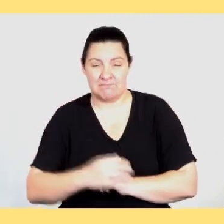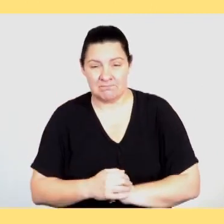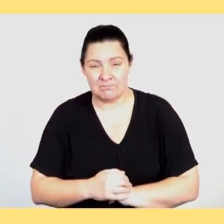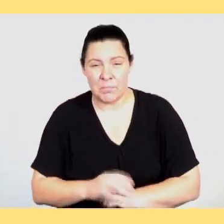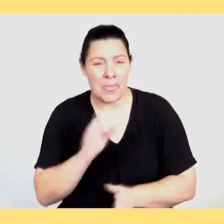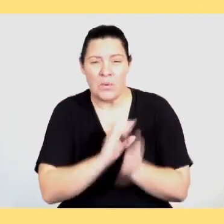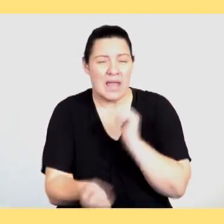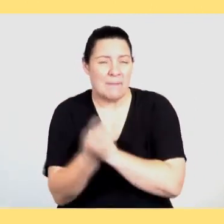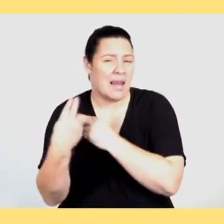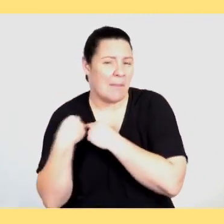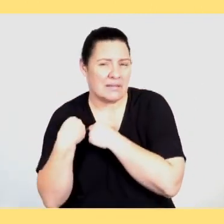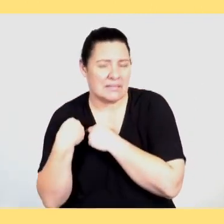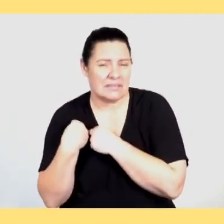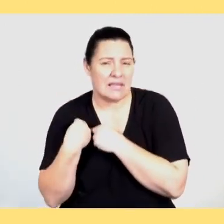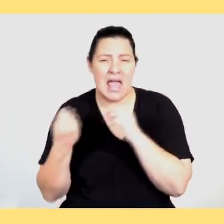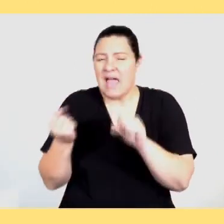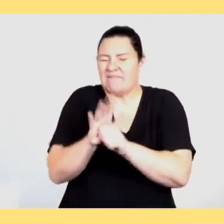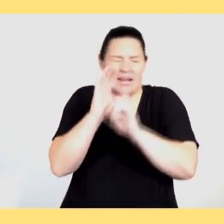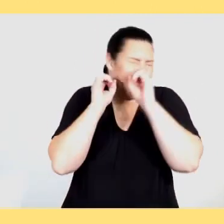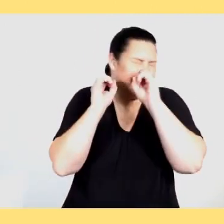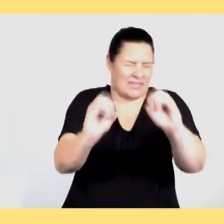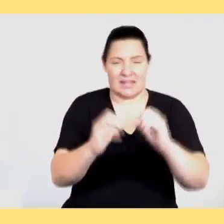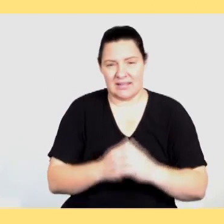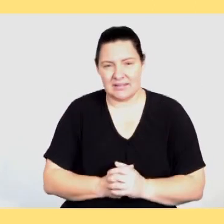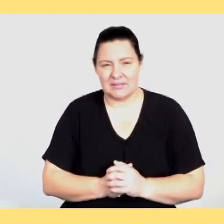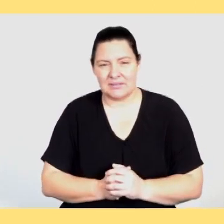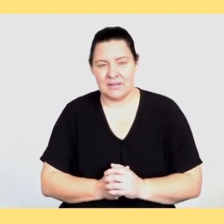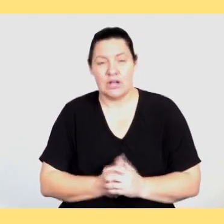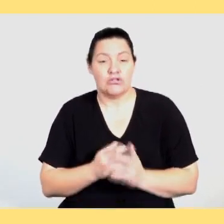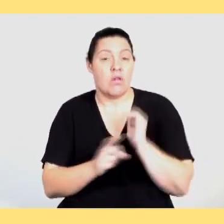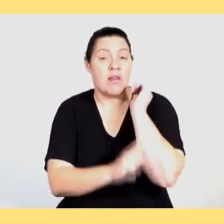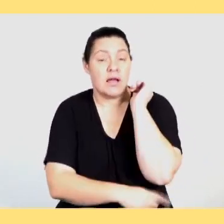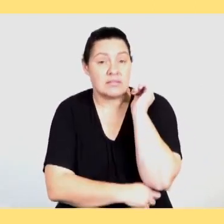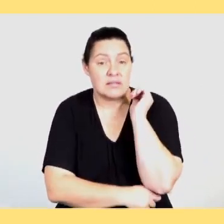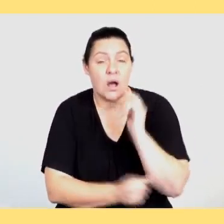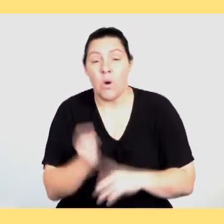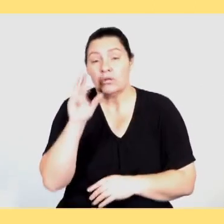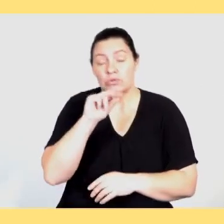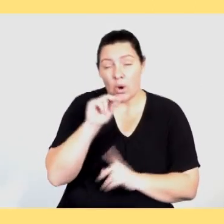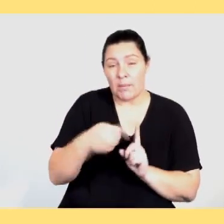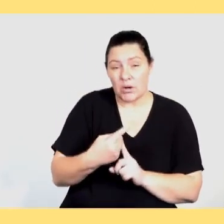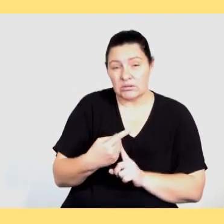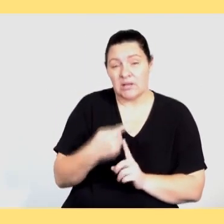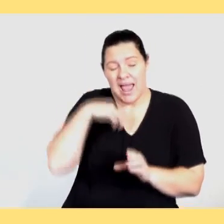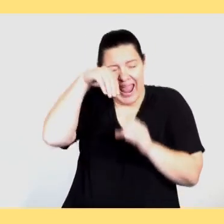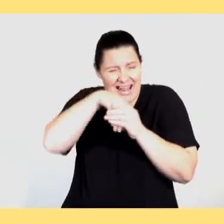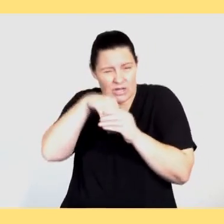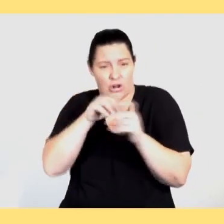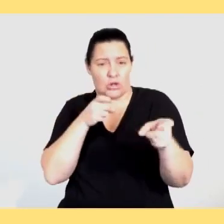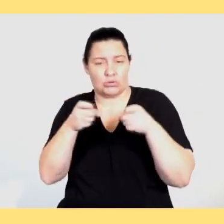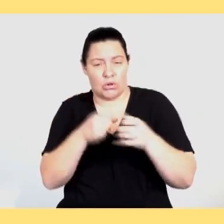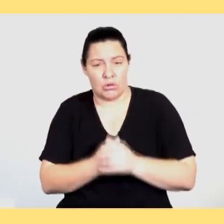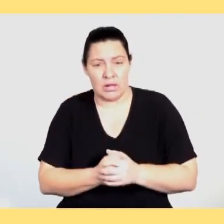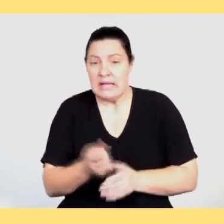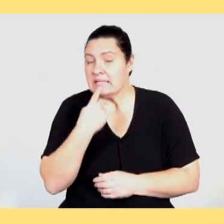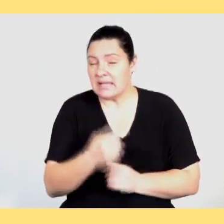7,360. What happens to my liabilities? No effect whatsoever. Okay, so lastly, I'm going to talk of my internal